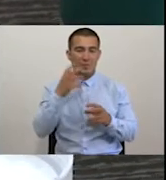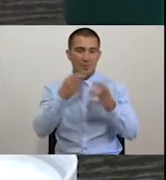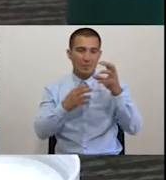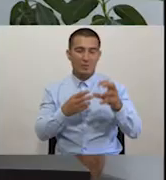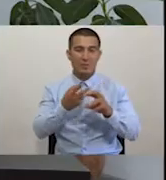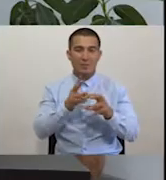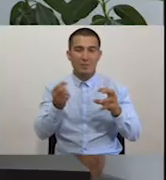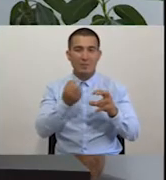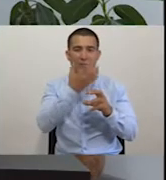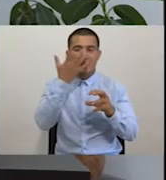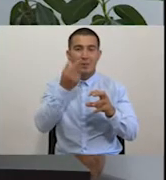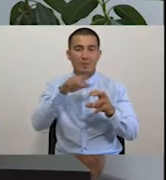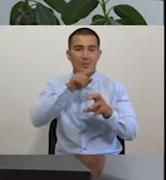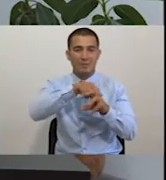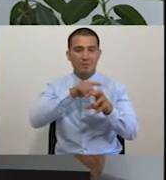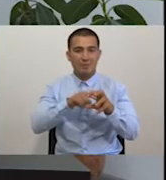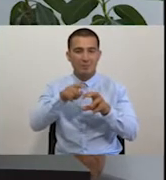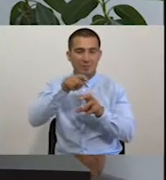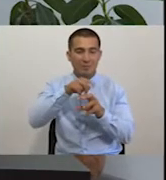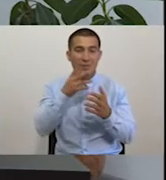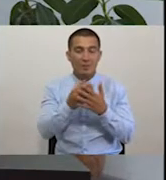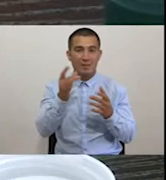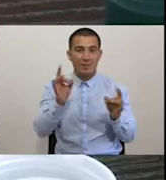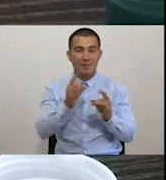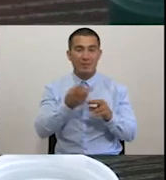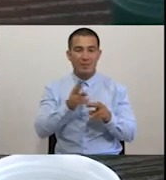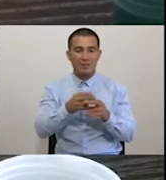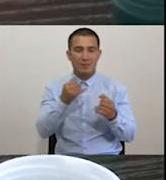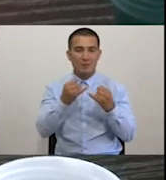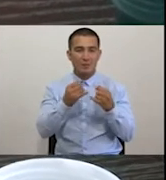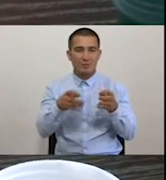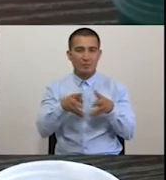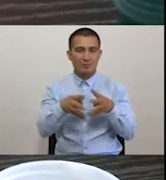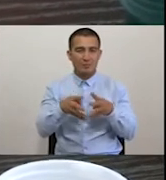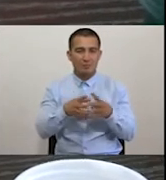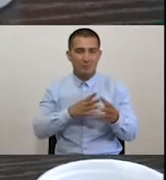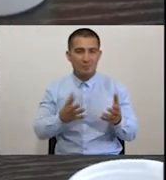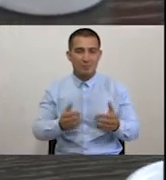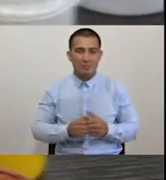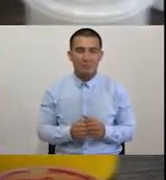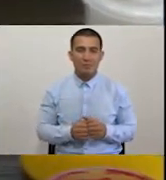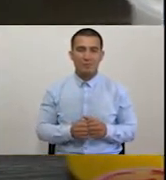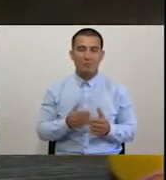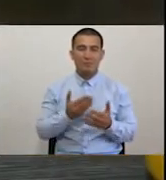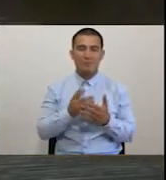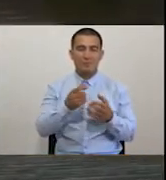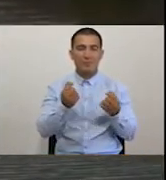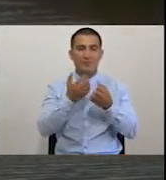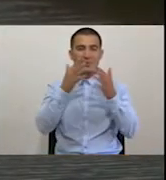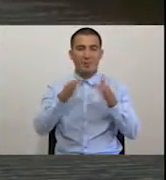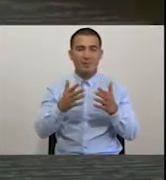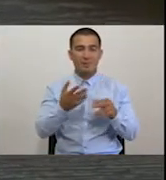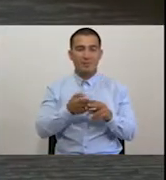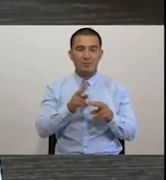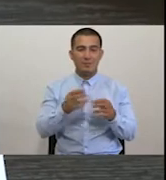yorug' qismlari biroz sarg'ishroq tusda bo'lganligi uchun men mana sariq rang olayapman. Yorug' qismlariga